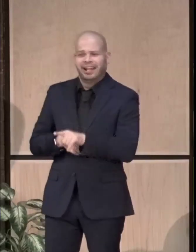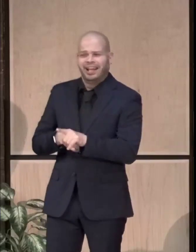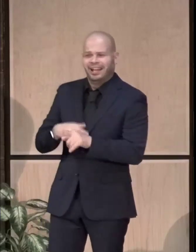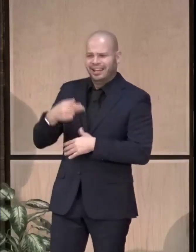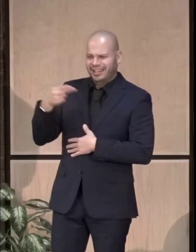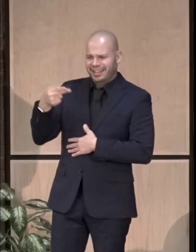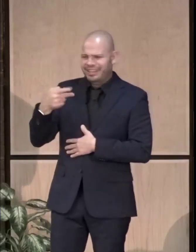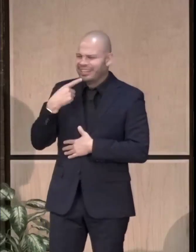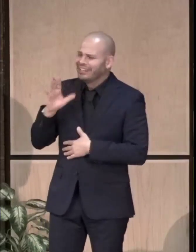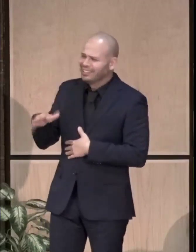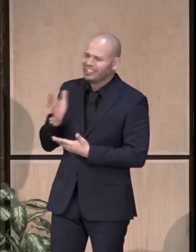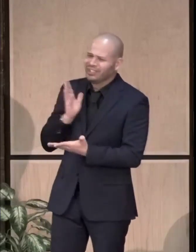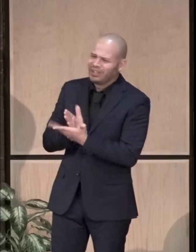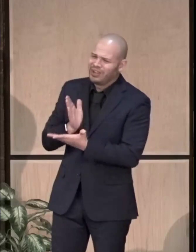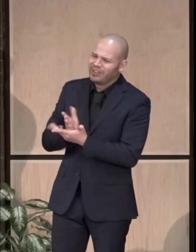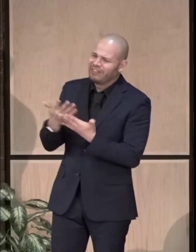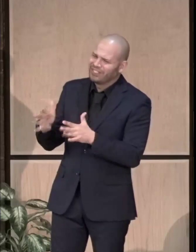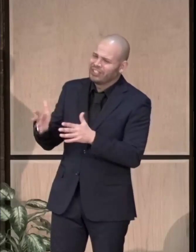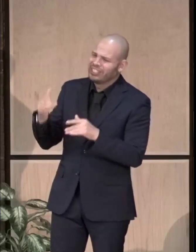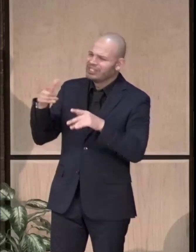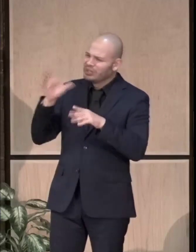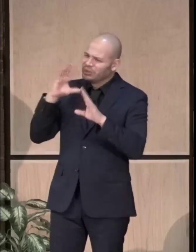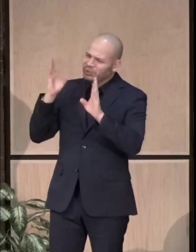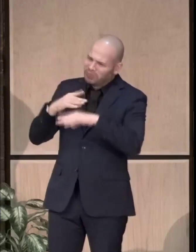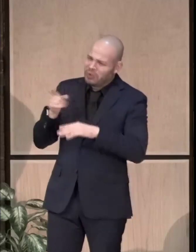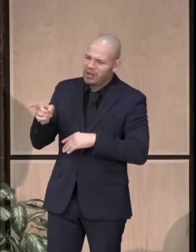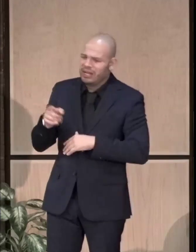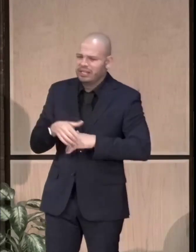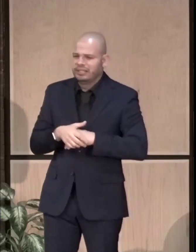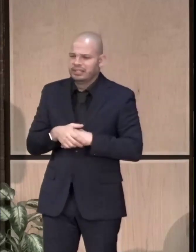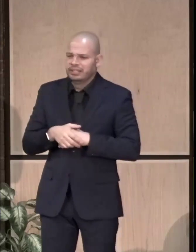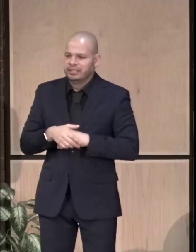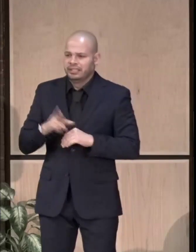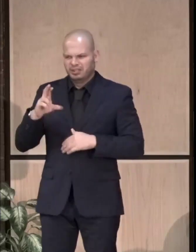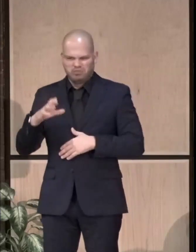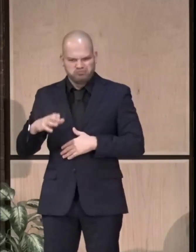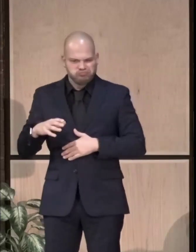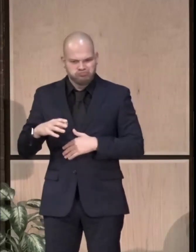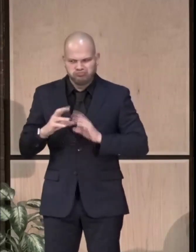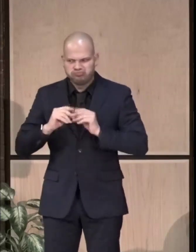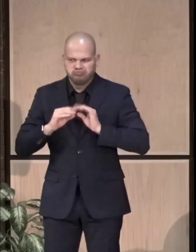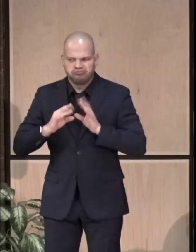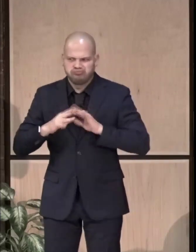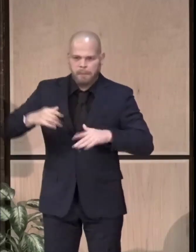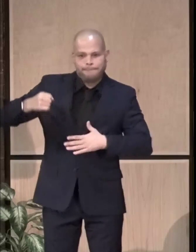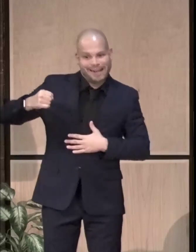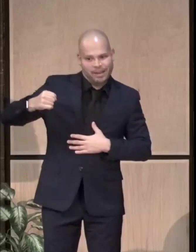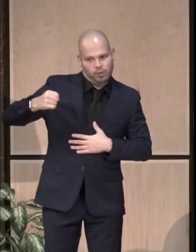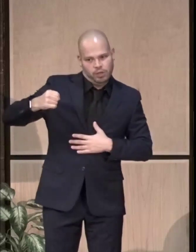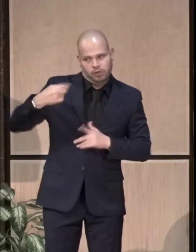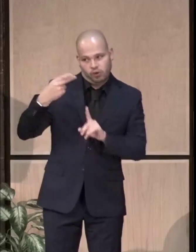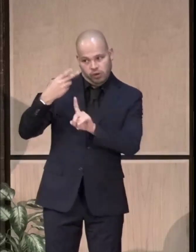him. Hodgson was able to get out of the car and made his own way home. According to Hodgson, Card